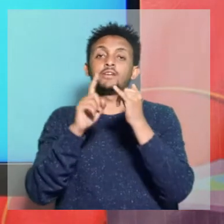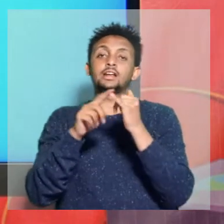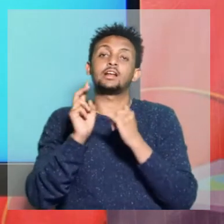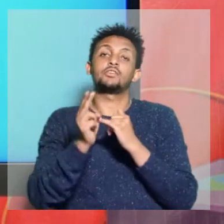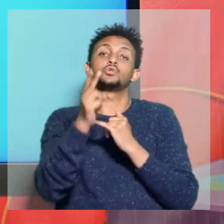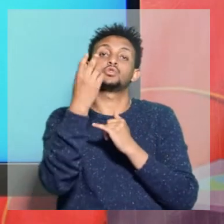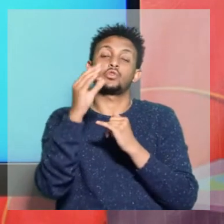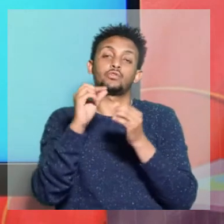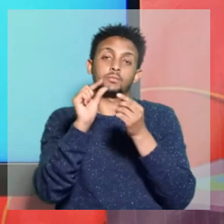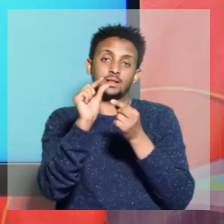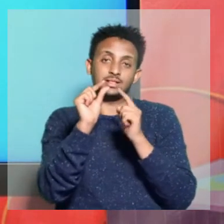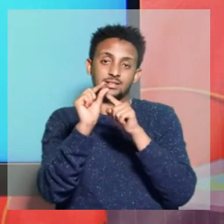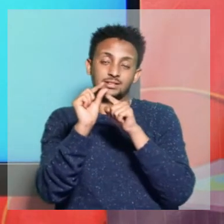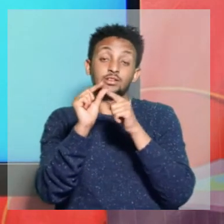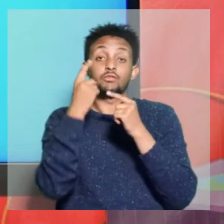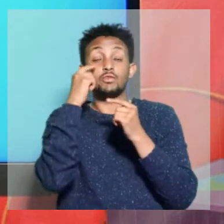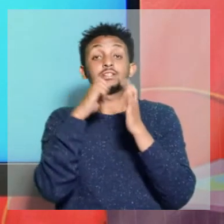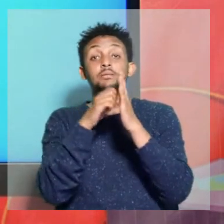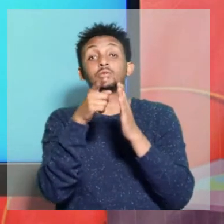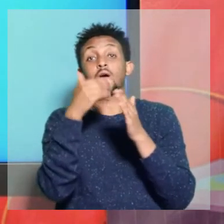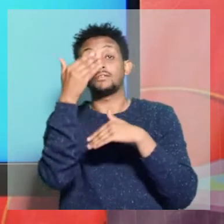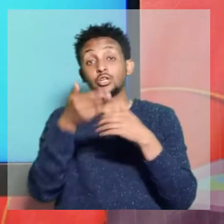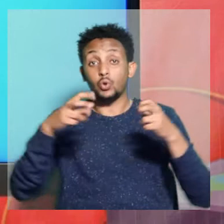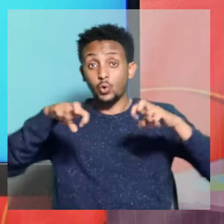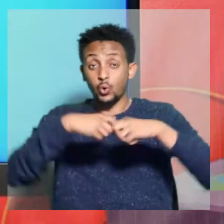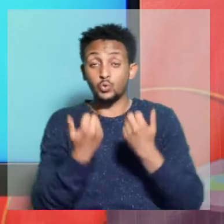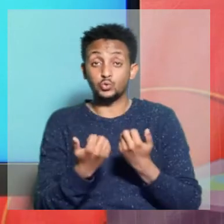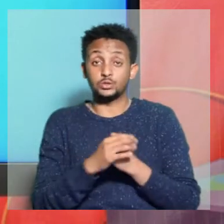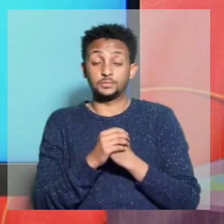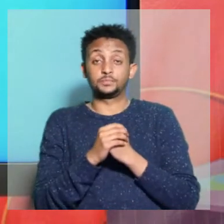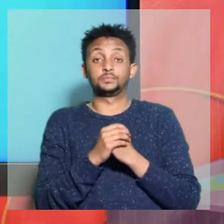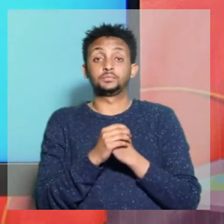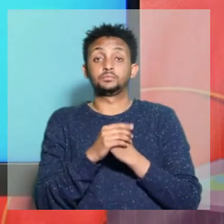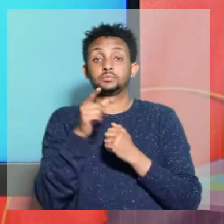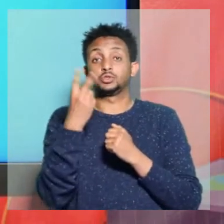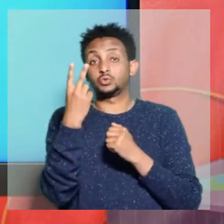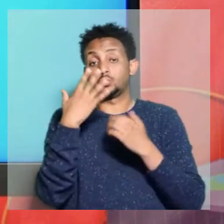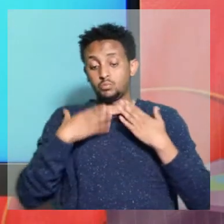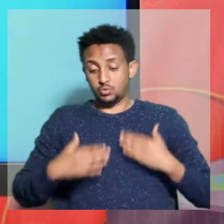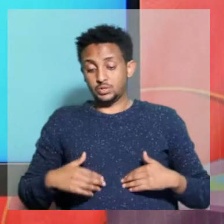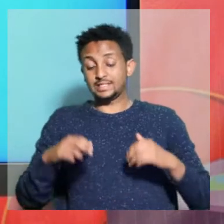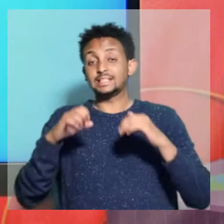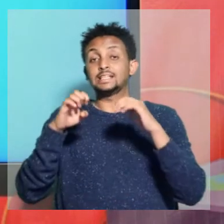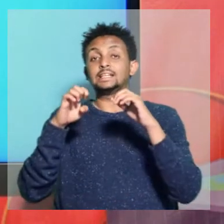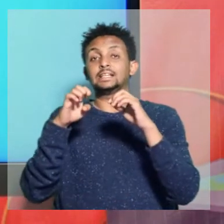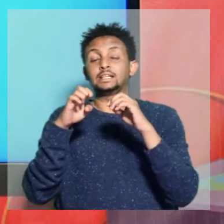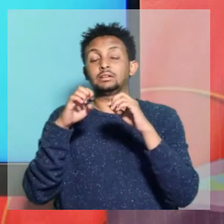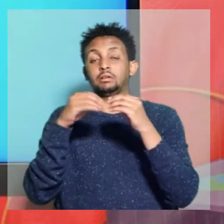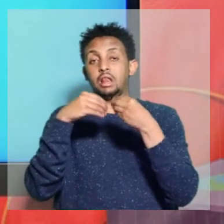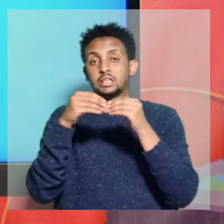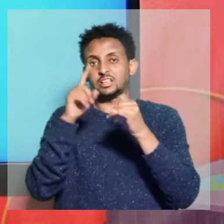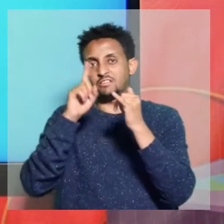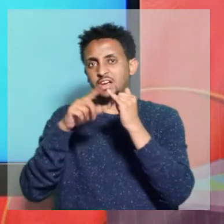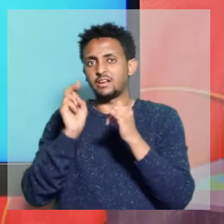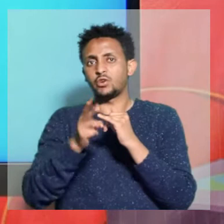velocity of particles. For example, here after collision, if these two bodies has elastic collision, the